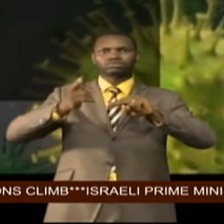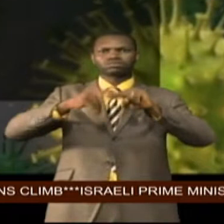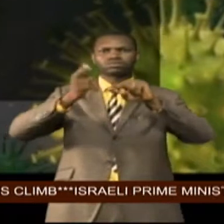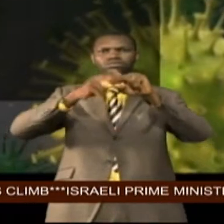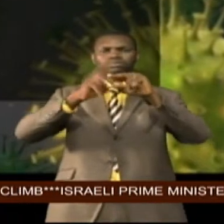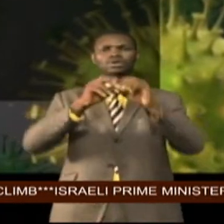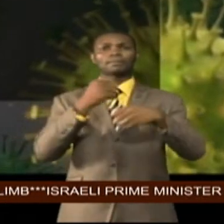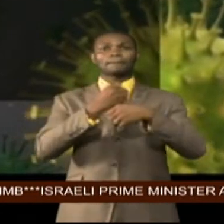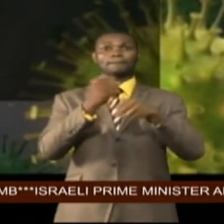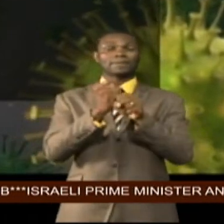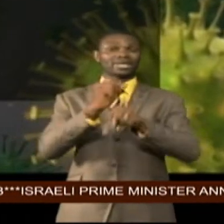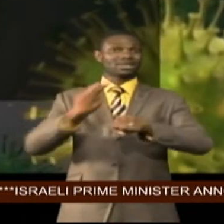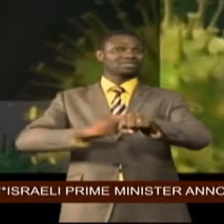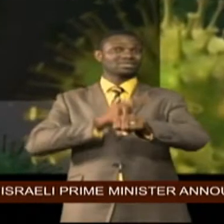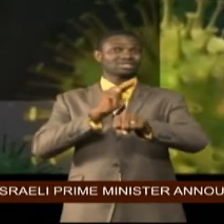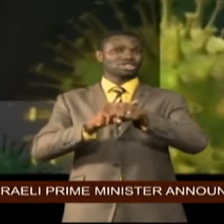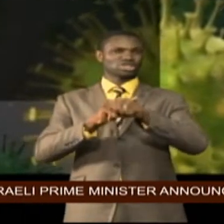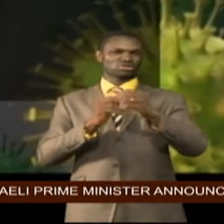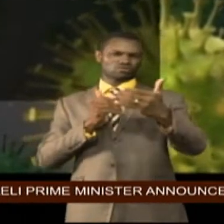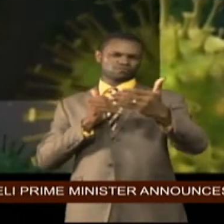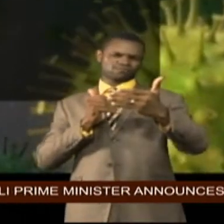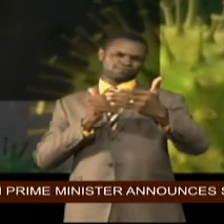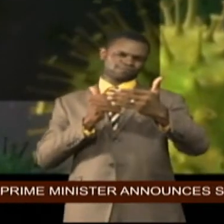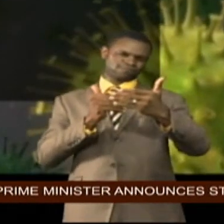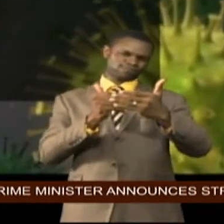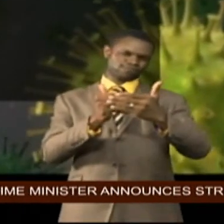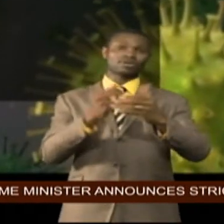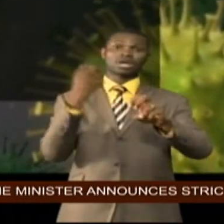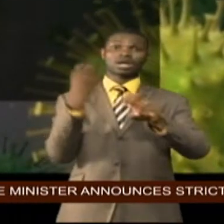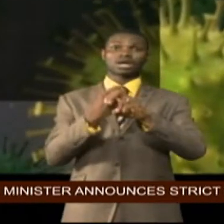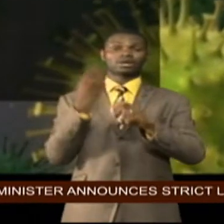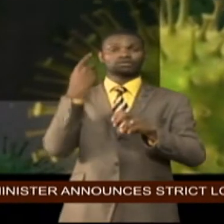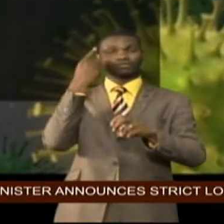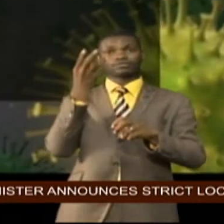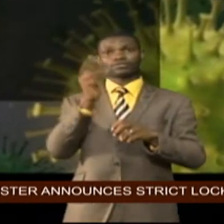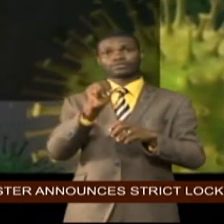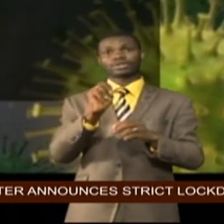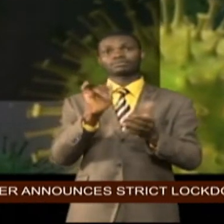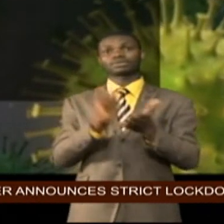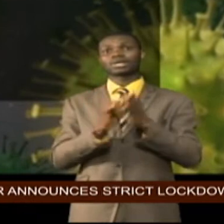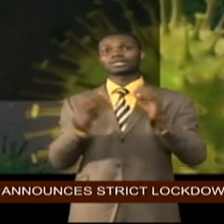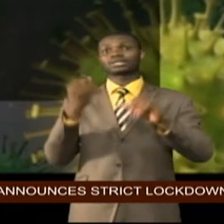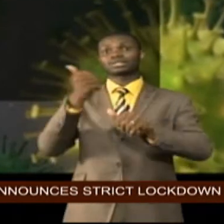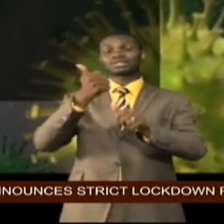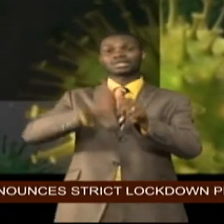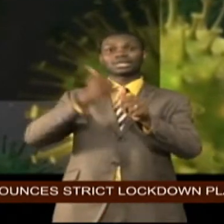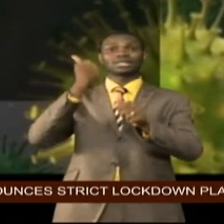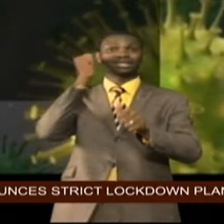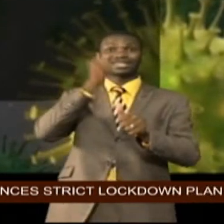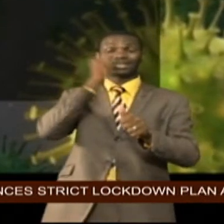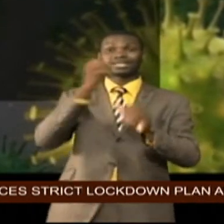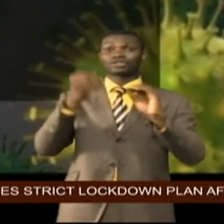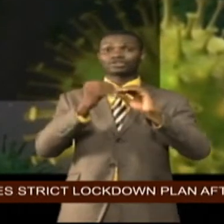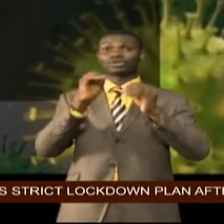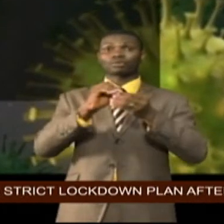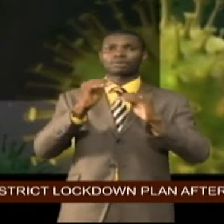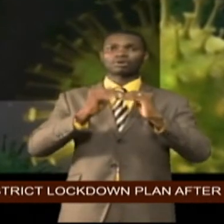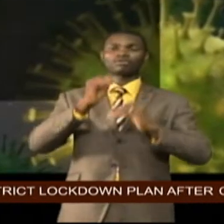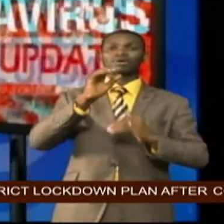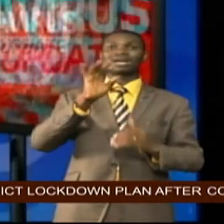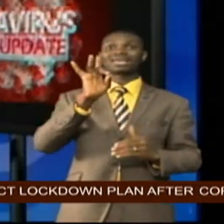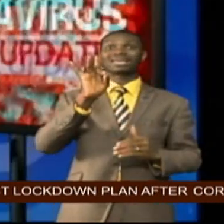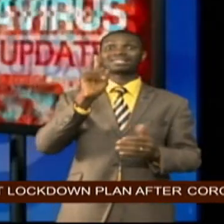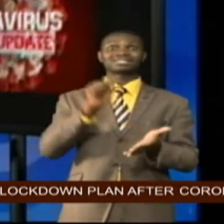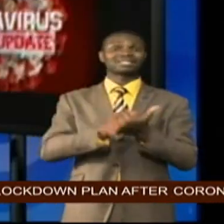the nation to the edge of the abyss. The move came after the daily number of new cases exceeded